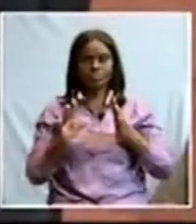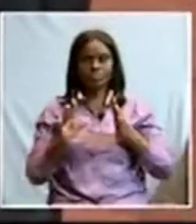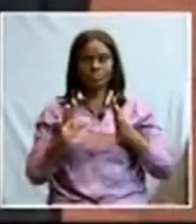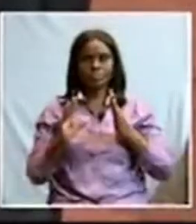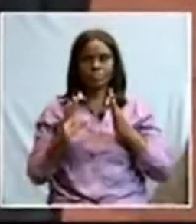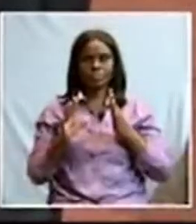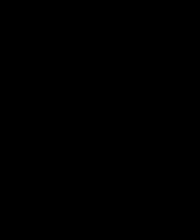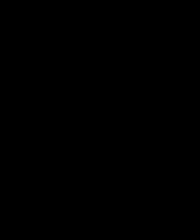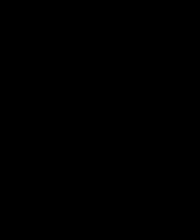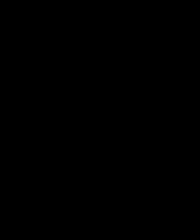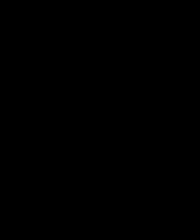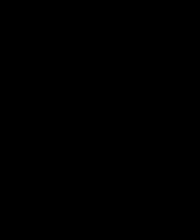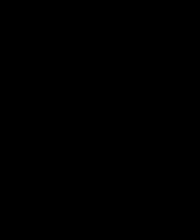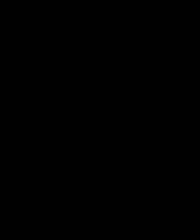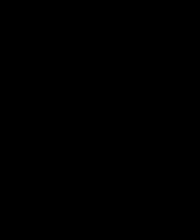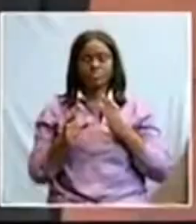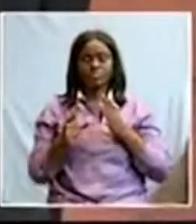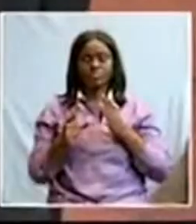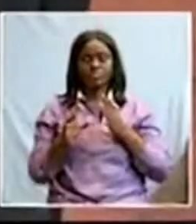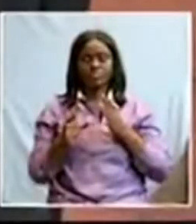though adhere remain